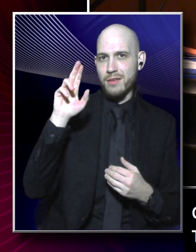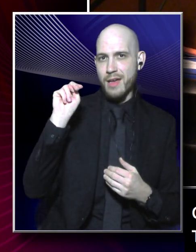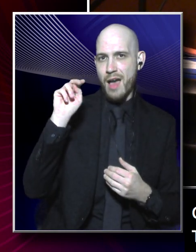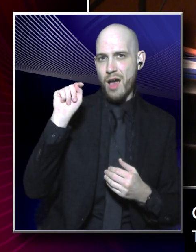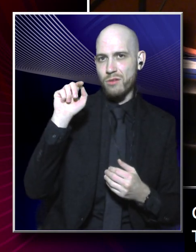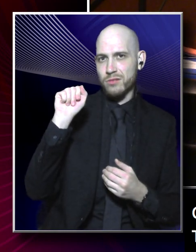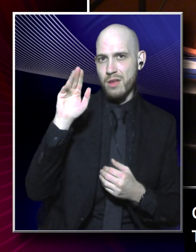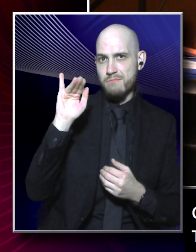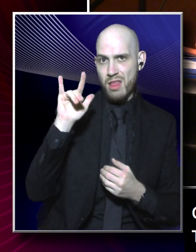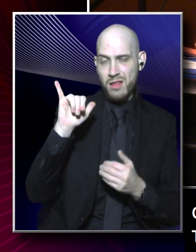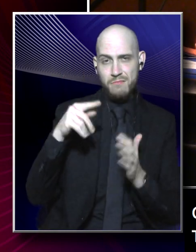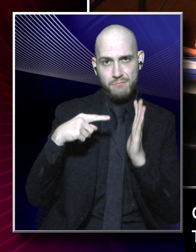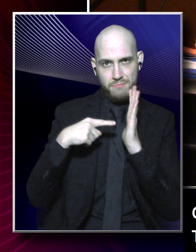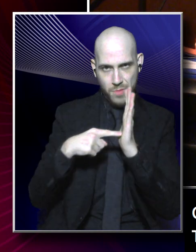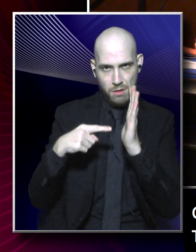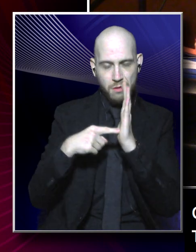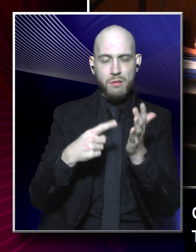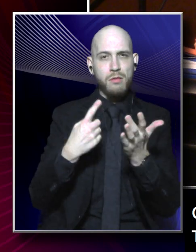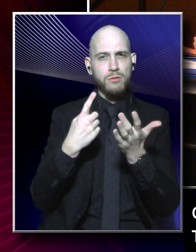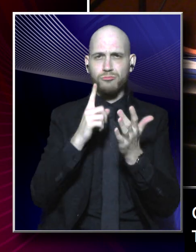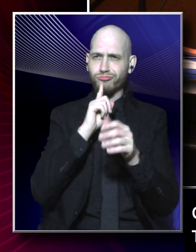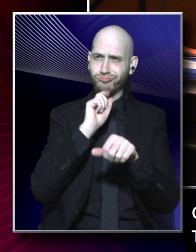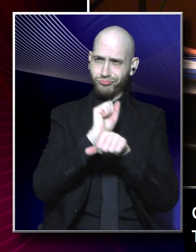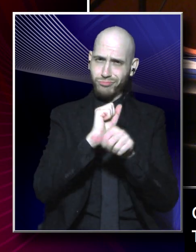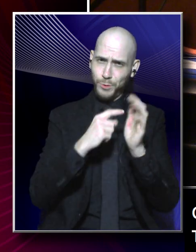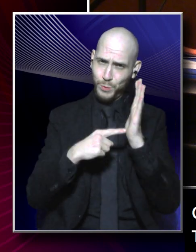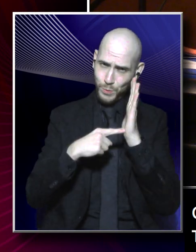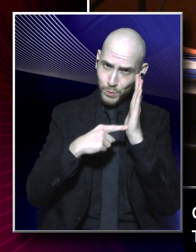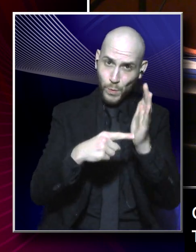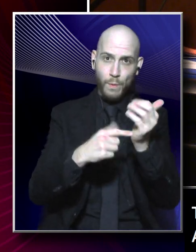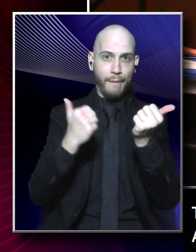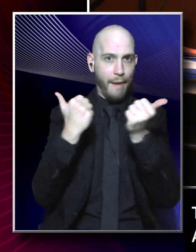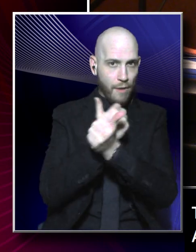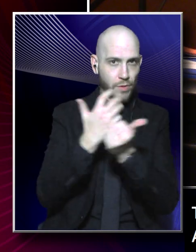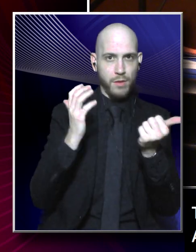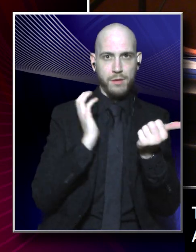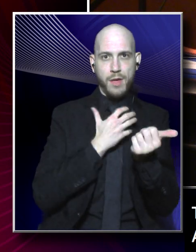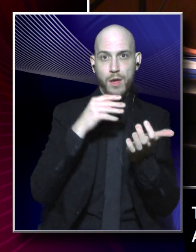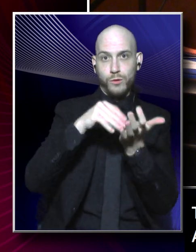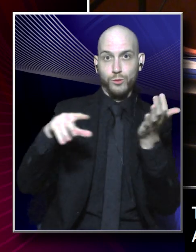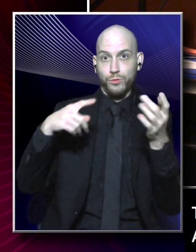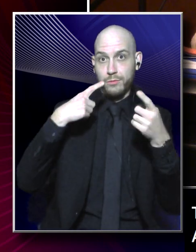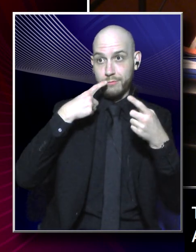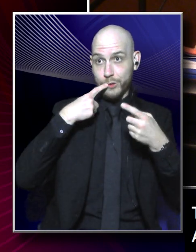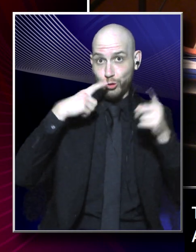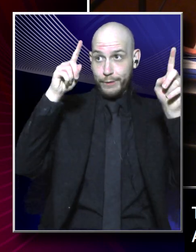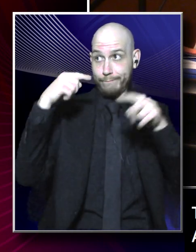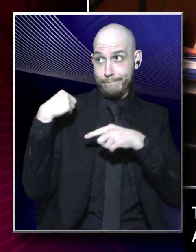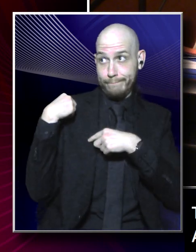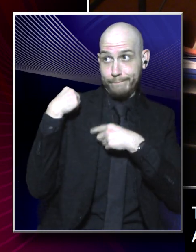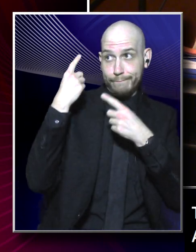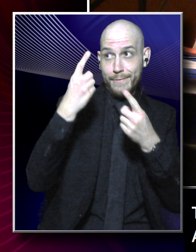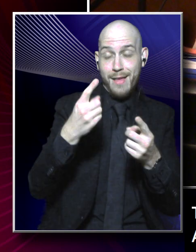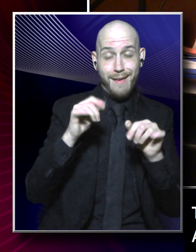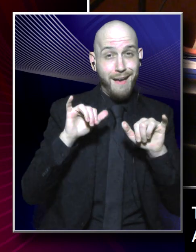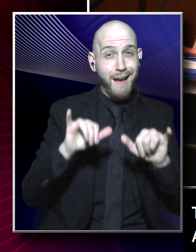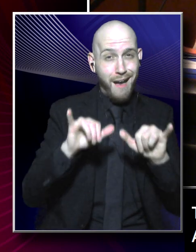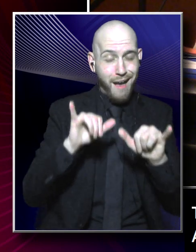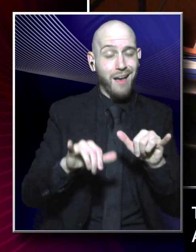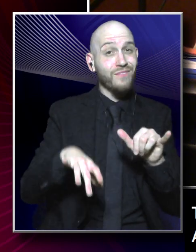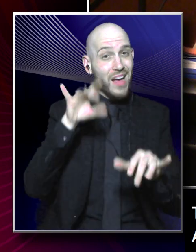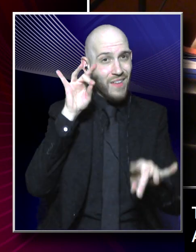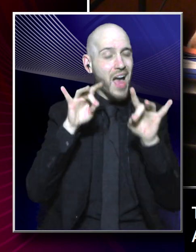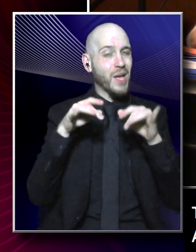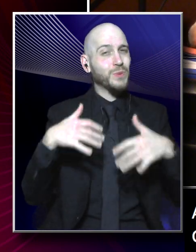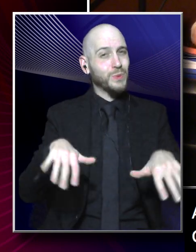represents everything our students have achieved, we find out pretty quickly it's very complicated and